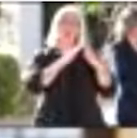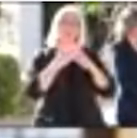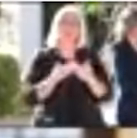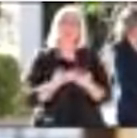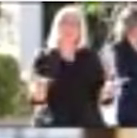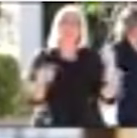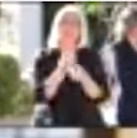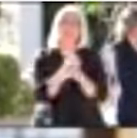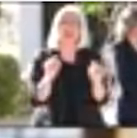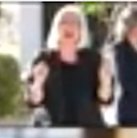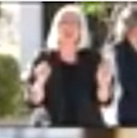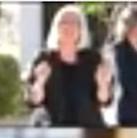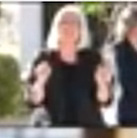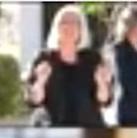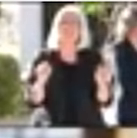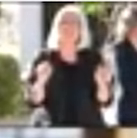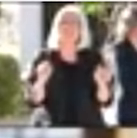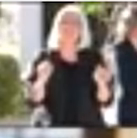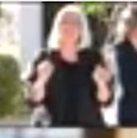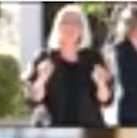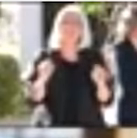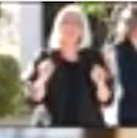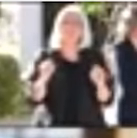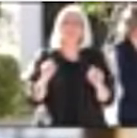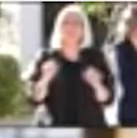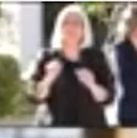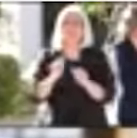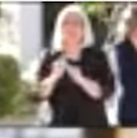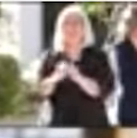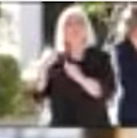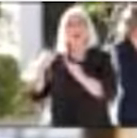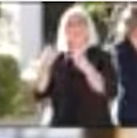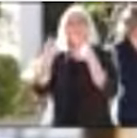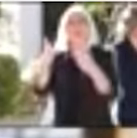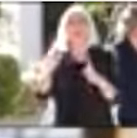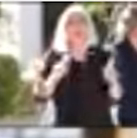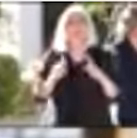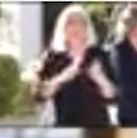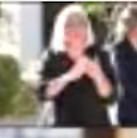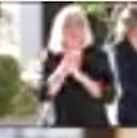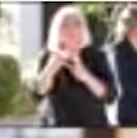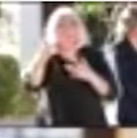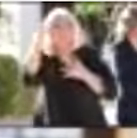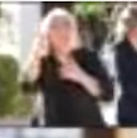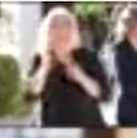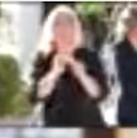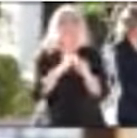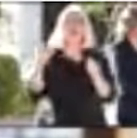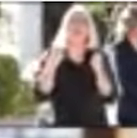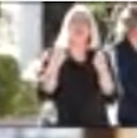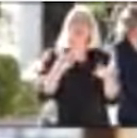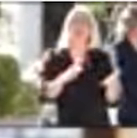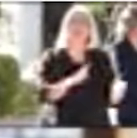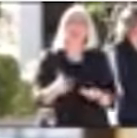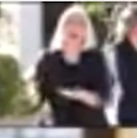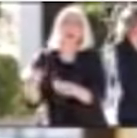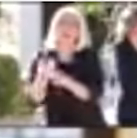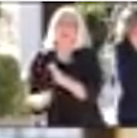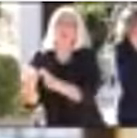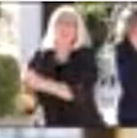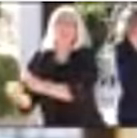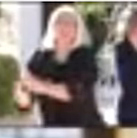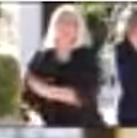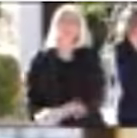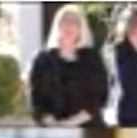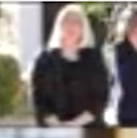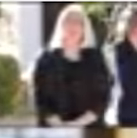avoid countless serious illnesses and death. We now turn it over to Dr. Clifford Wang, Chair of the Department